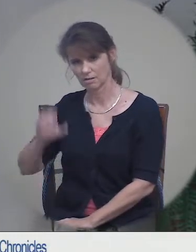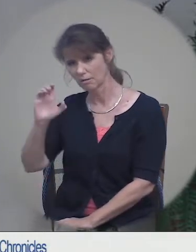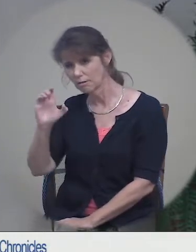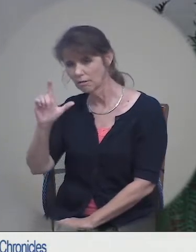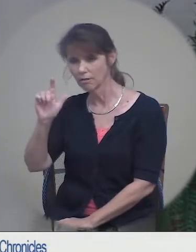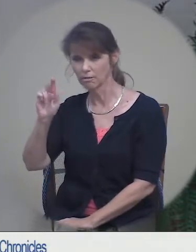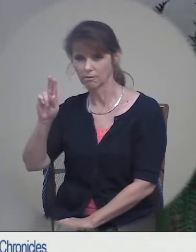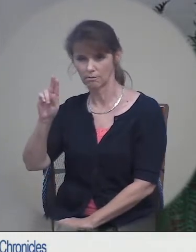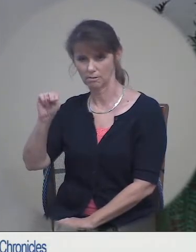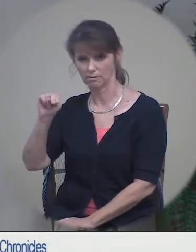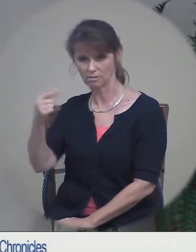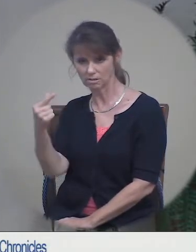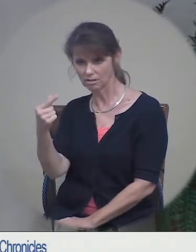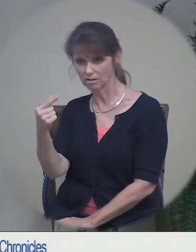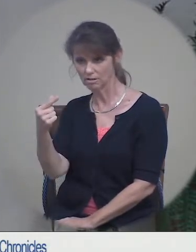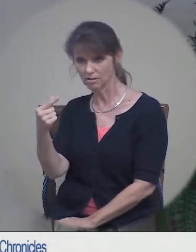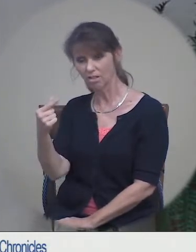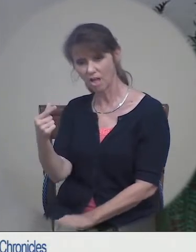affixed himself to.